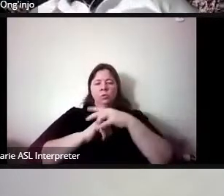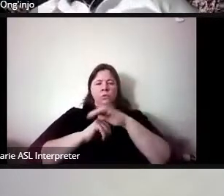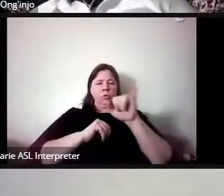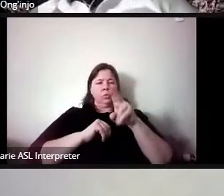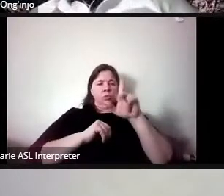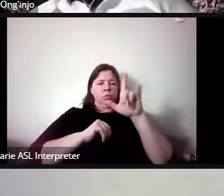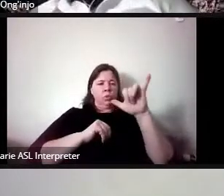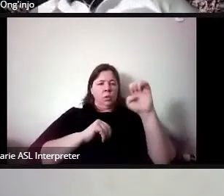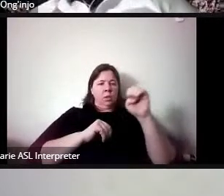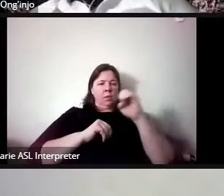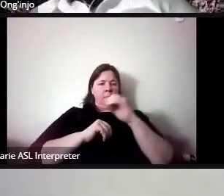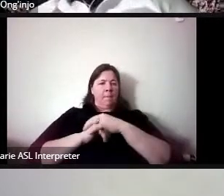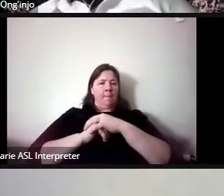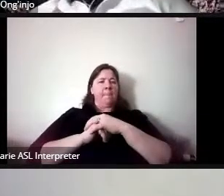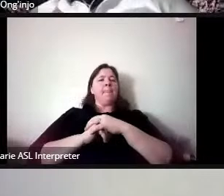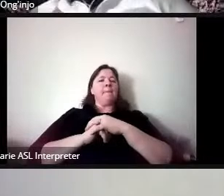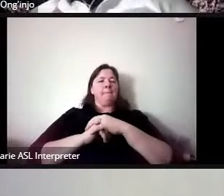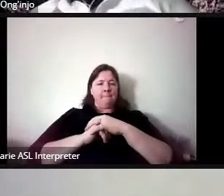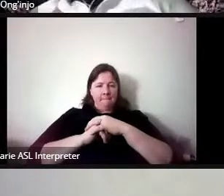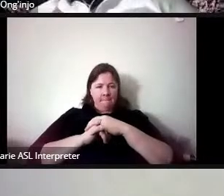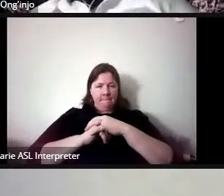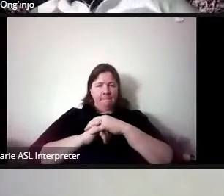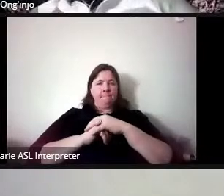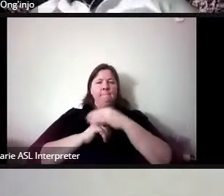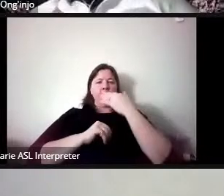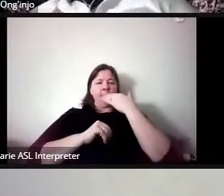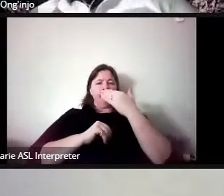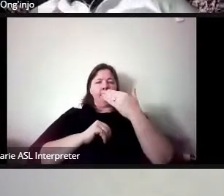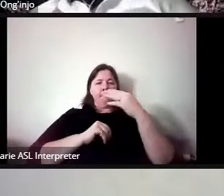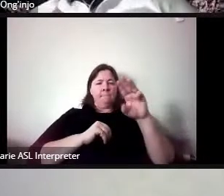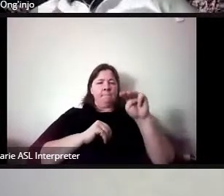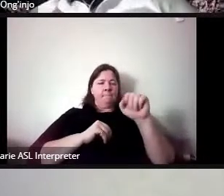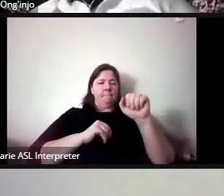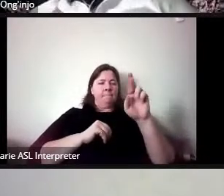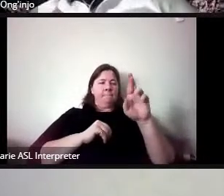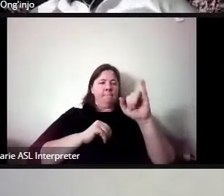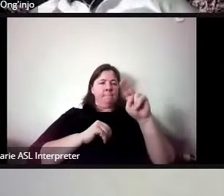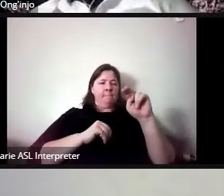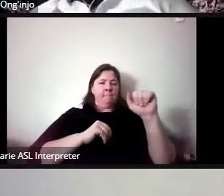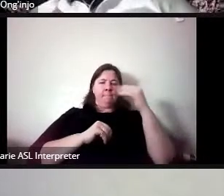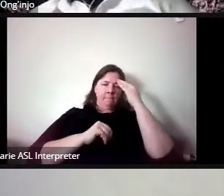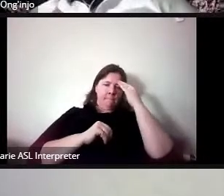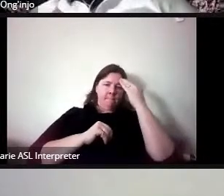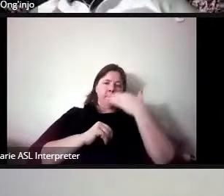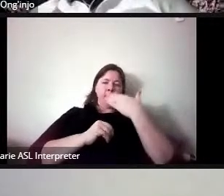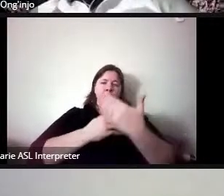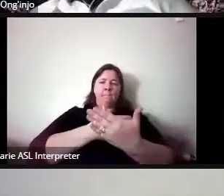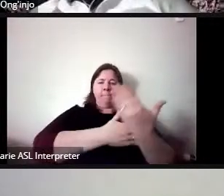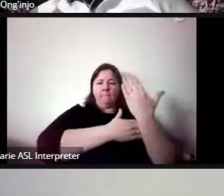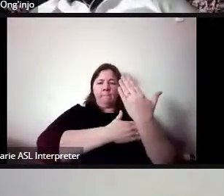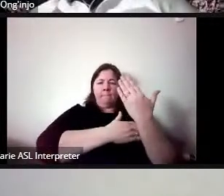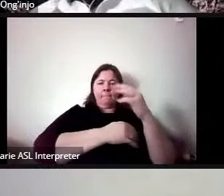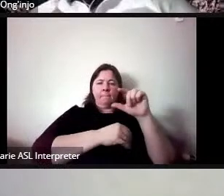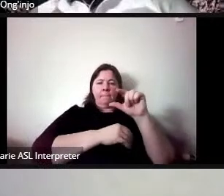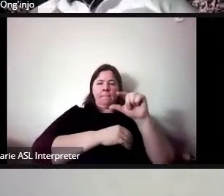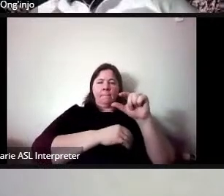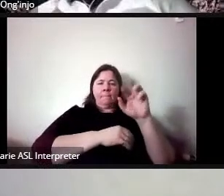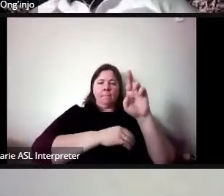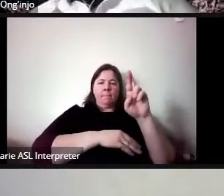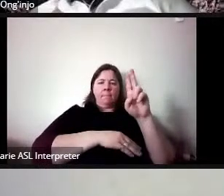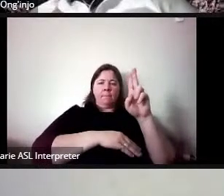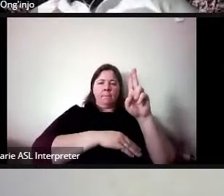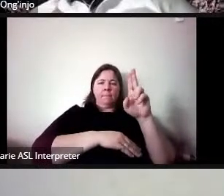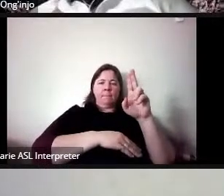unmute yourself? Thank you, Marina. Good morning, Mr. GURSMINDER. How are you? Good morning,